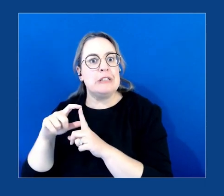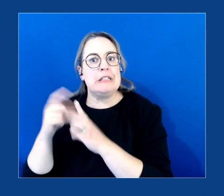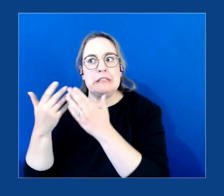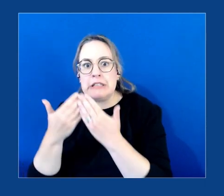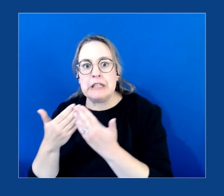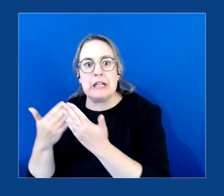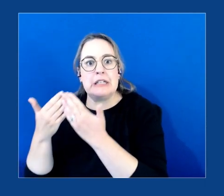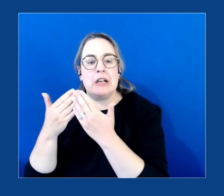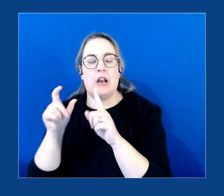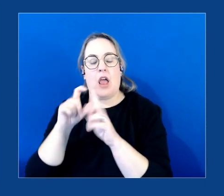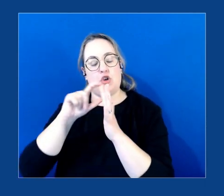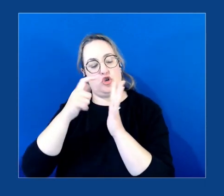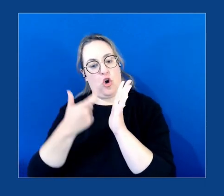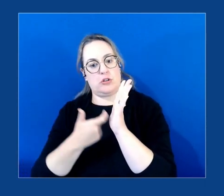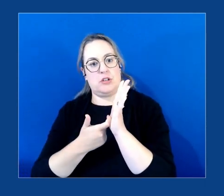Dr. Gumbula's